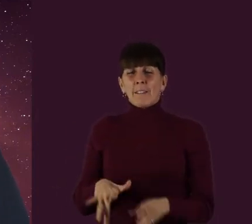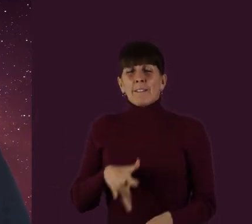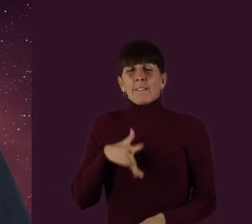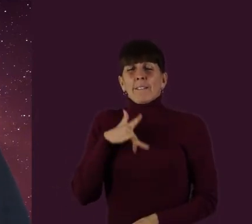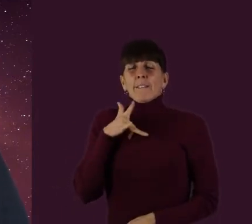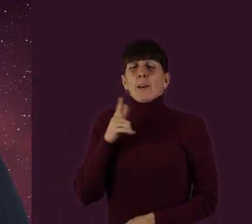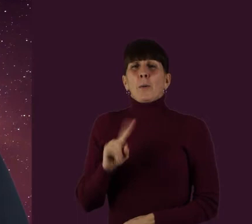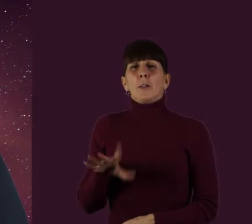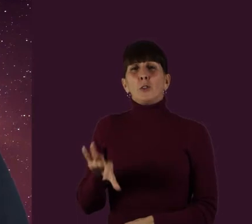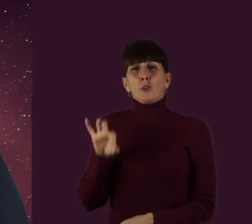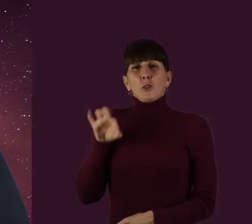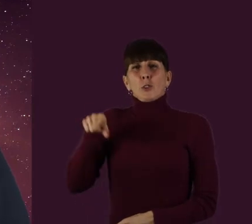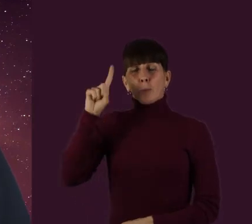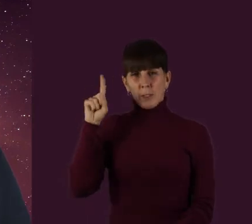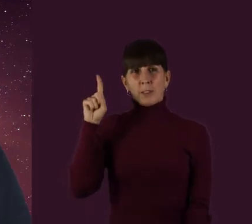message.